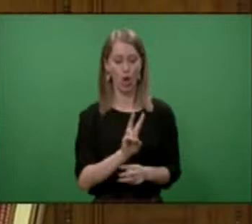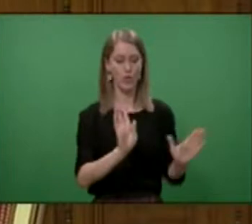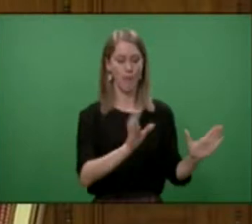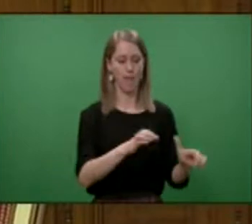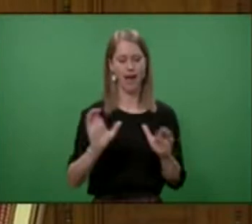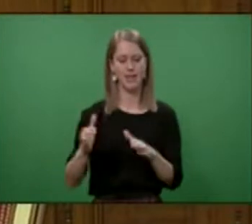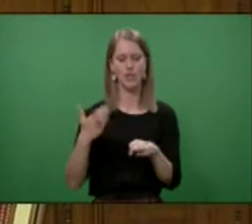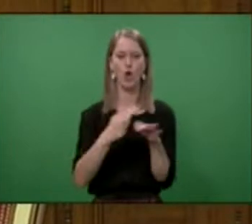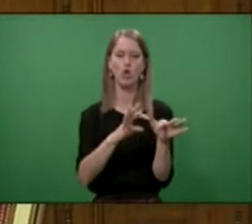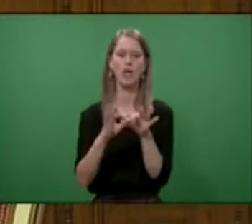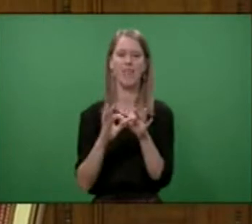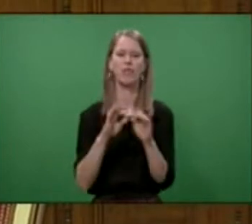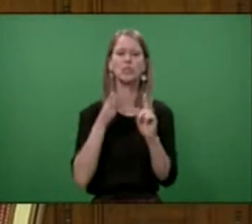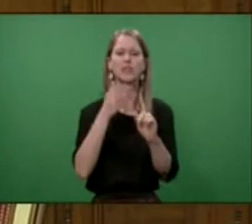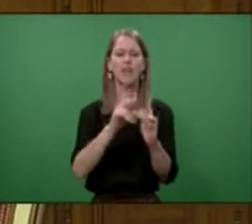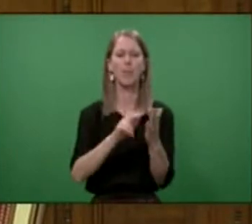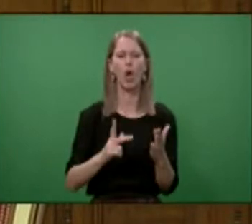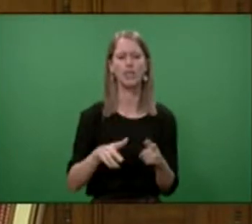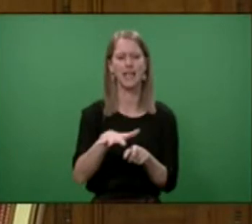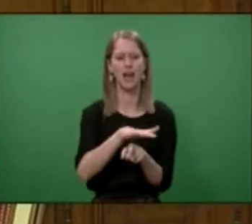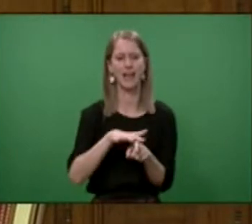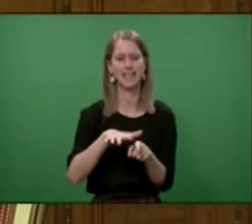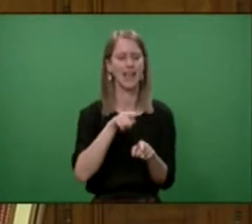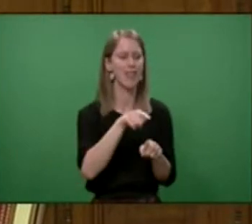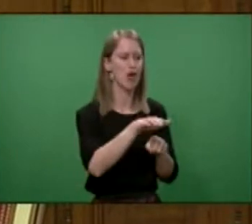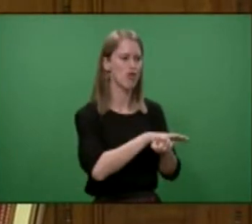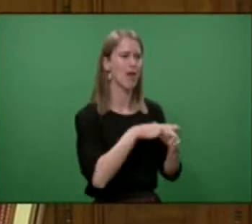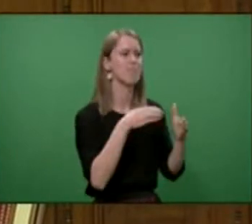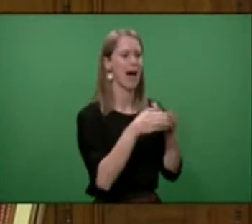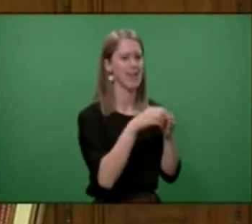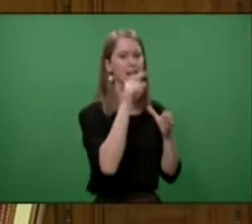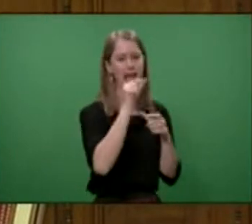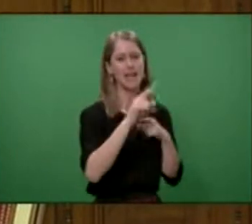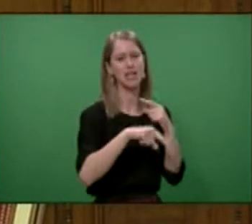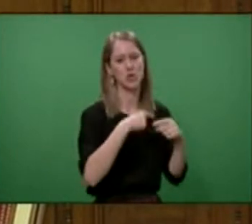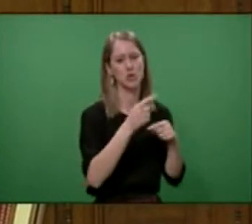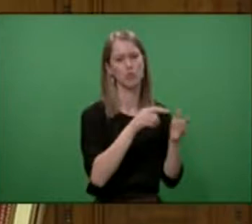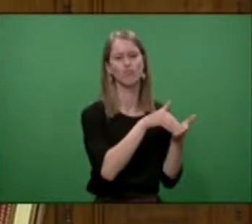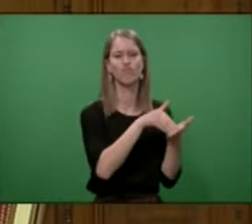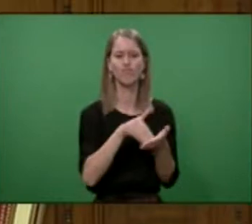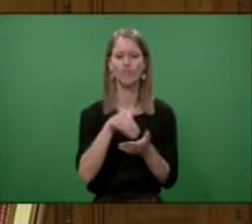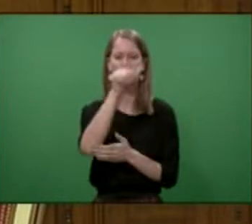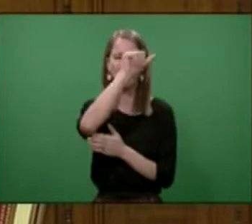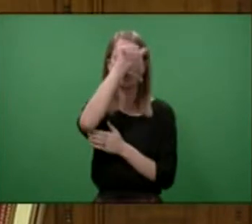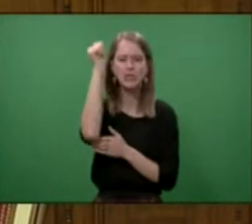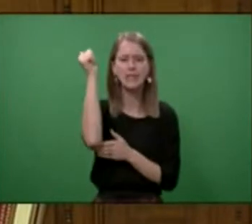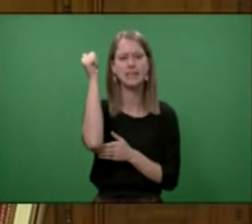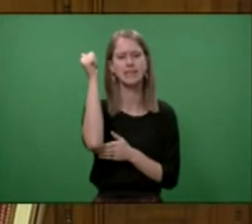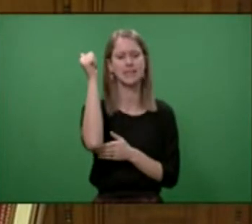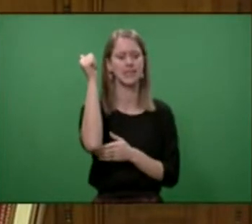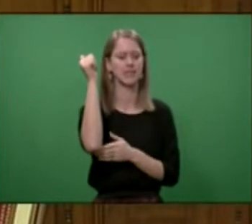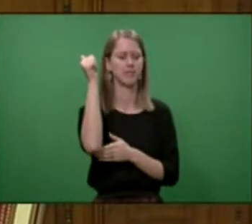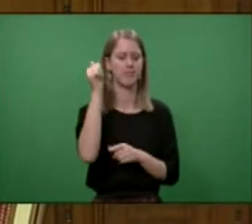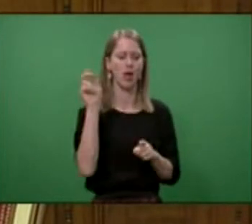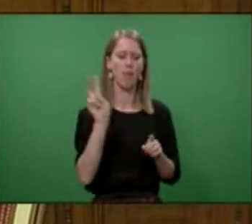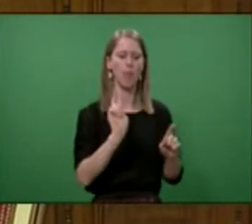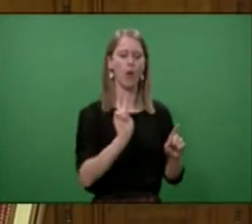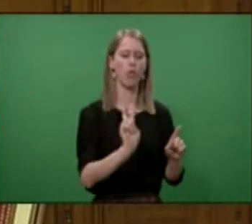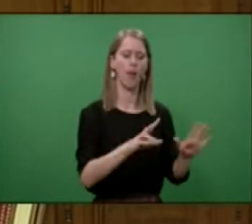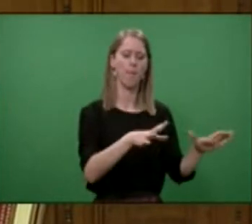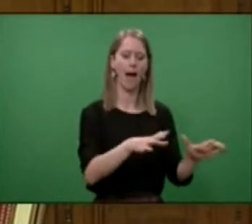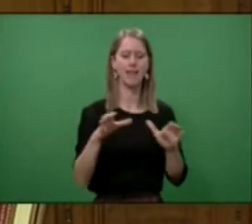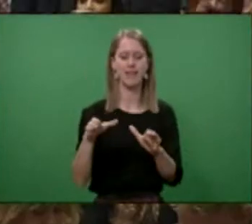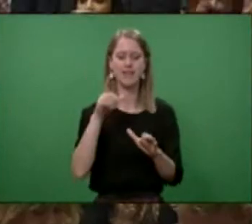policy areas where the Green Party can continue to add expertise and where both parties